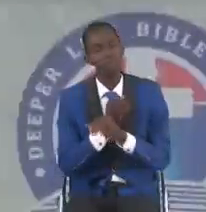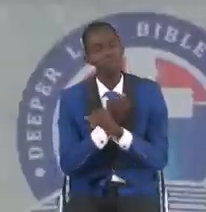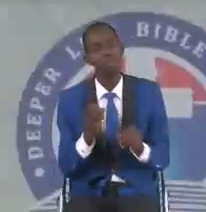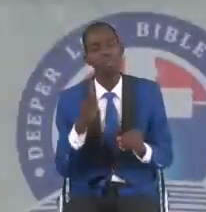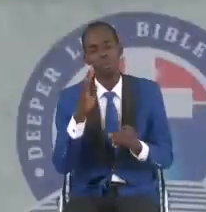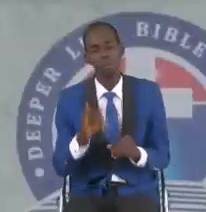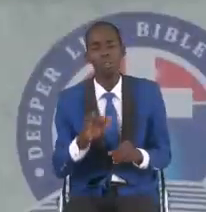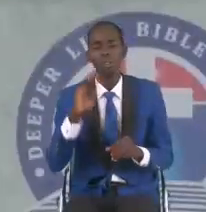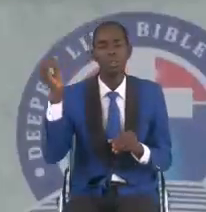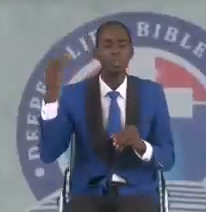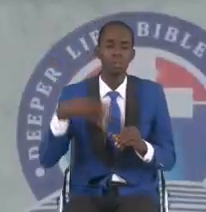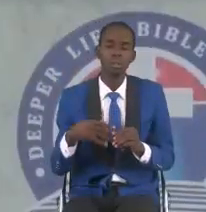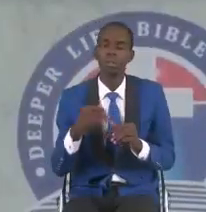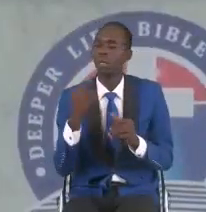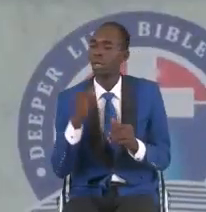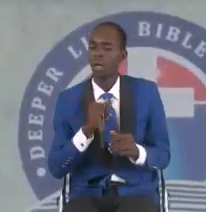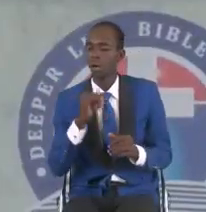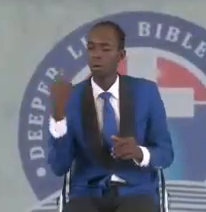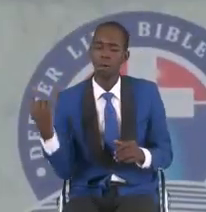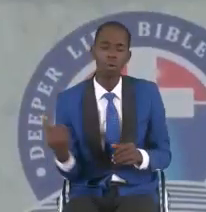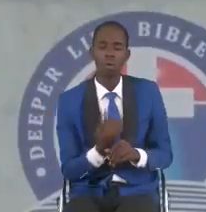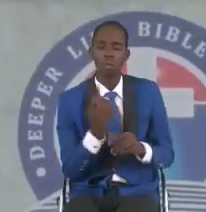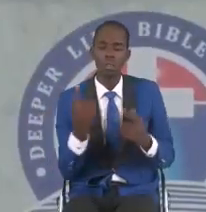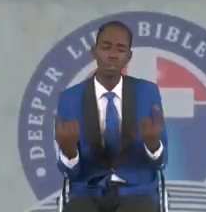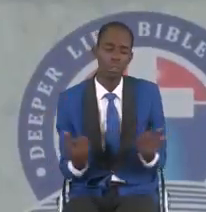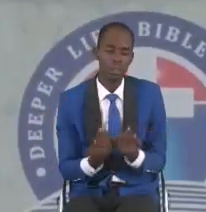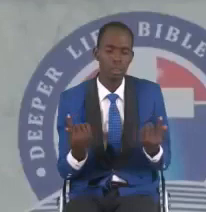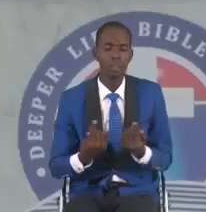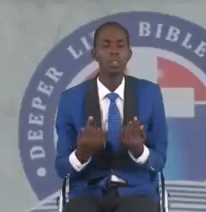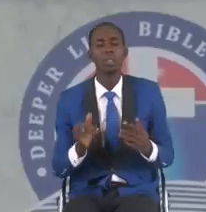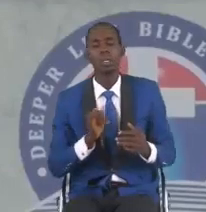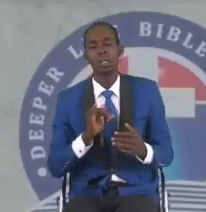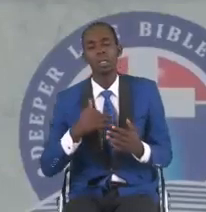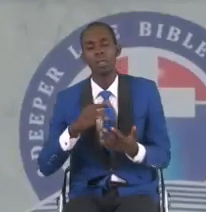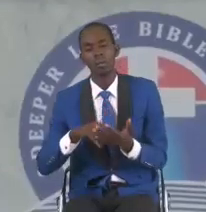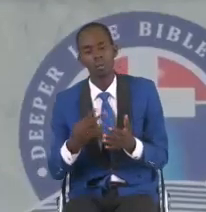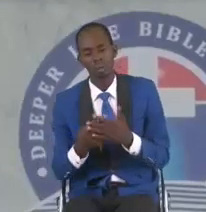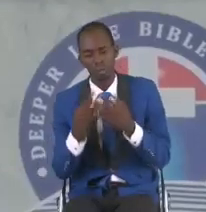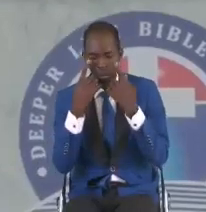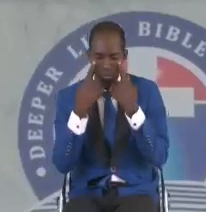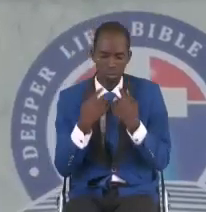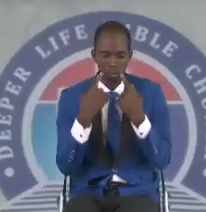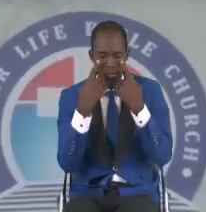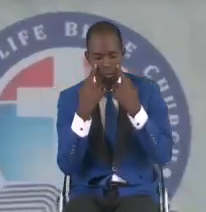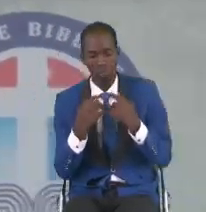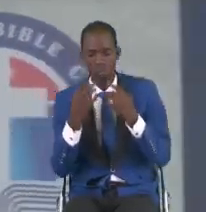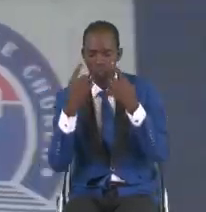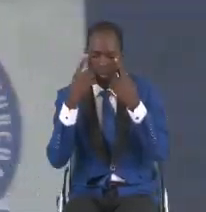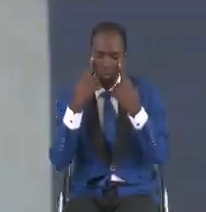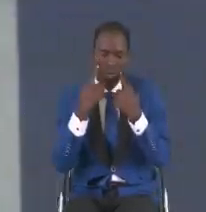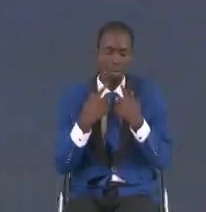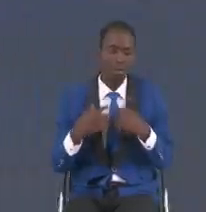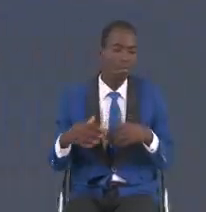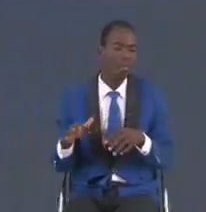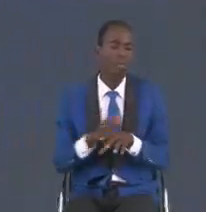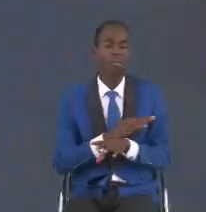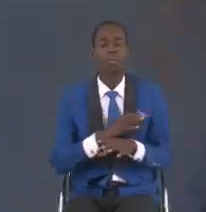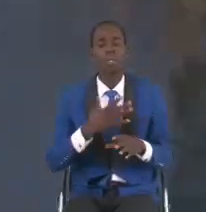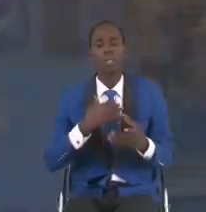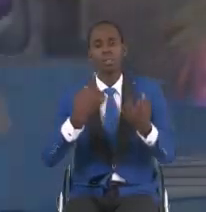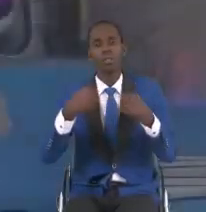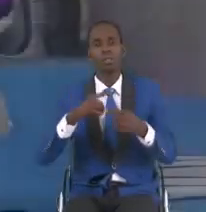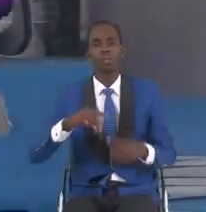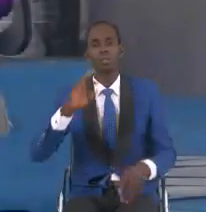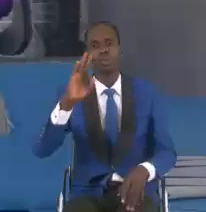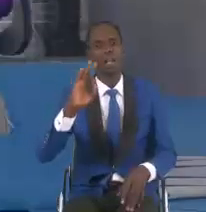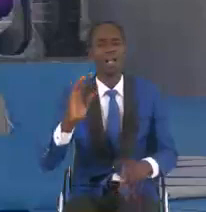I'm always sinning. I am weak. Help me. And then you cry crocodile tears. And then you come back to the pulpit and say,